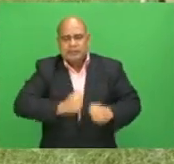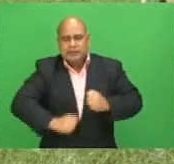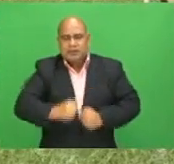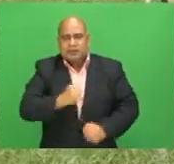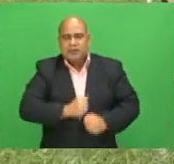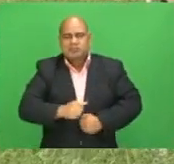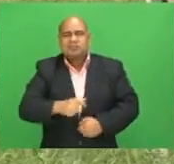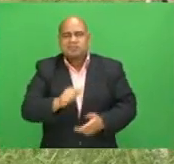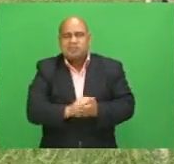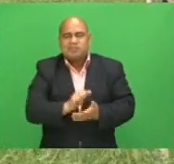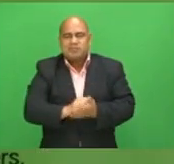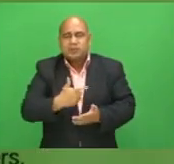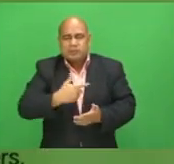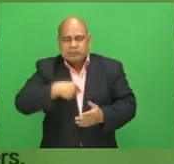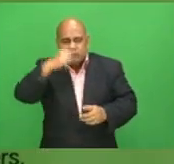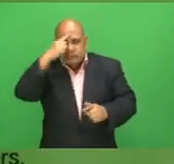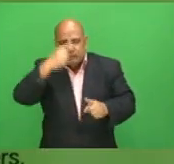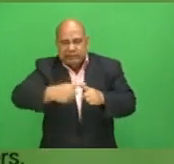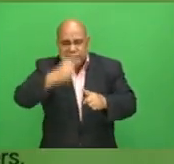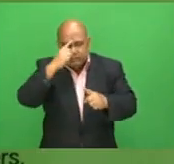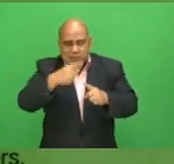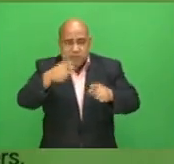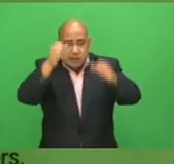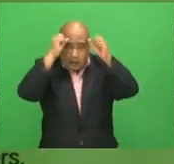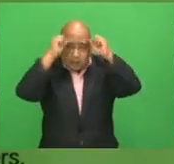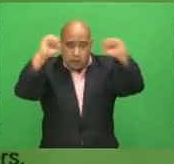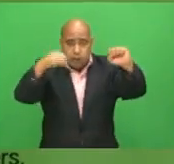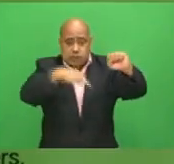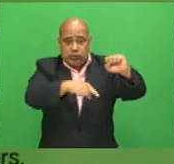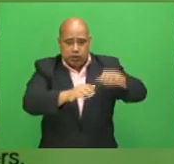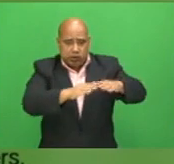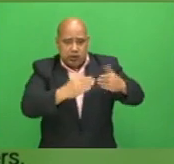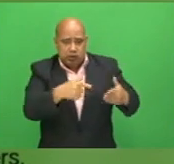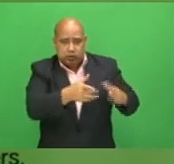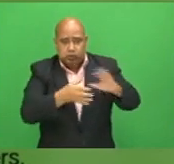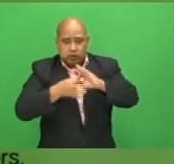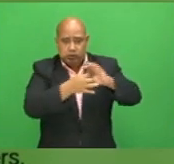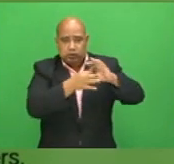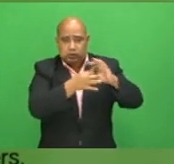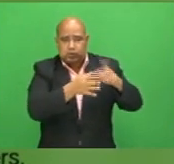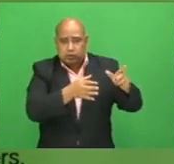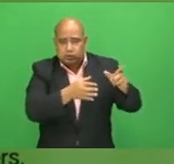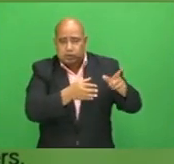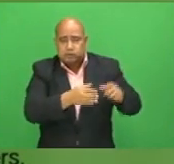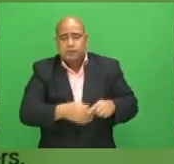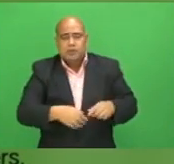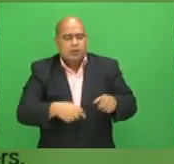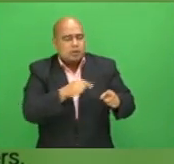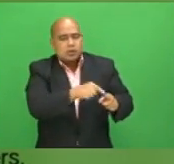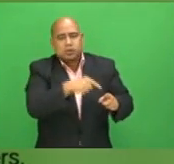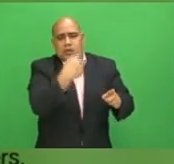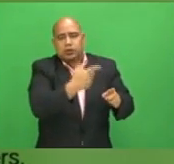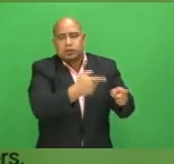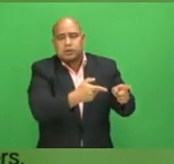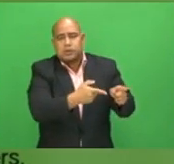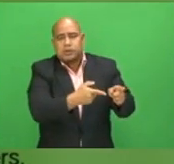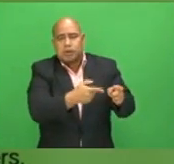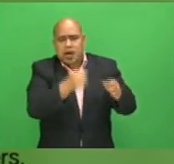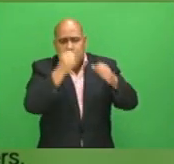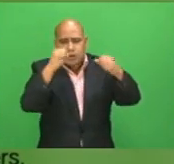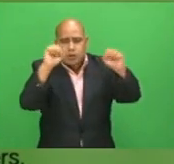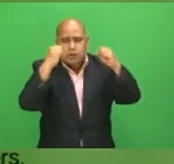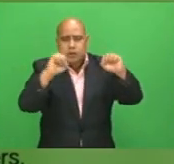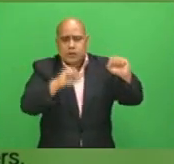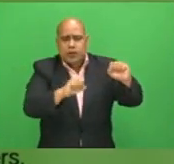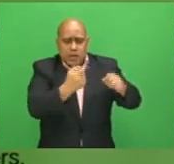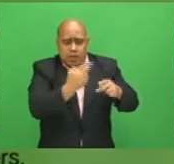brucellosis. We at least try to, all the stakeholders are trying to do their best with the new interventions so that the farmers and